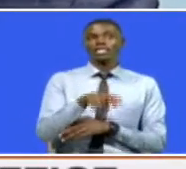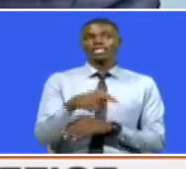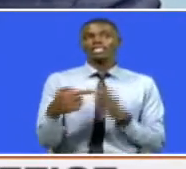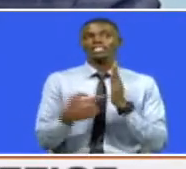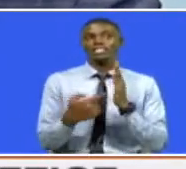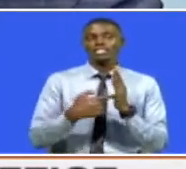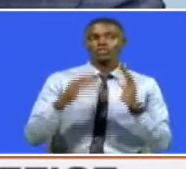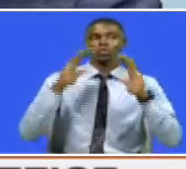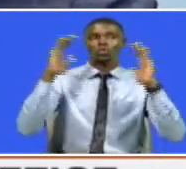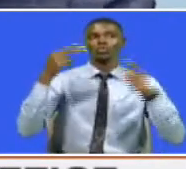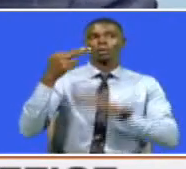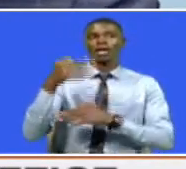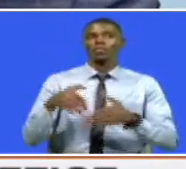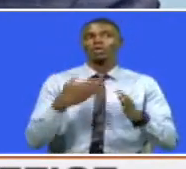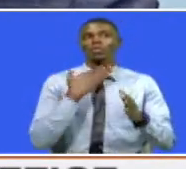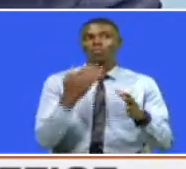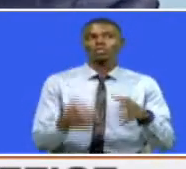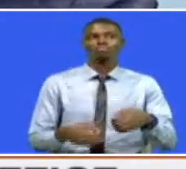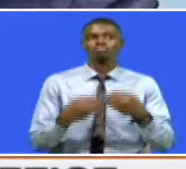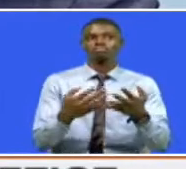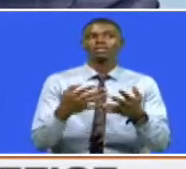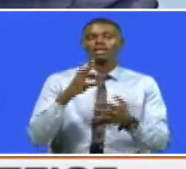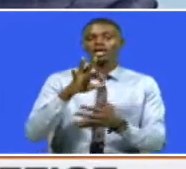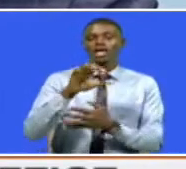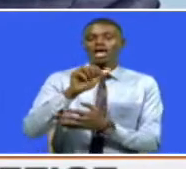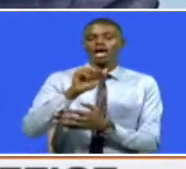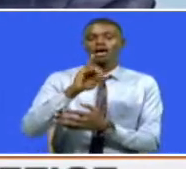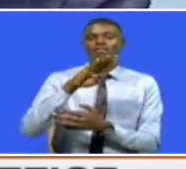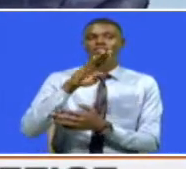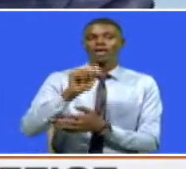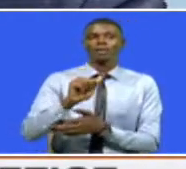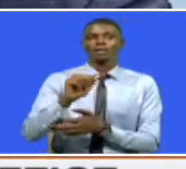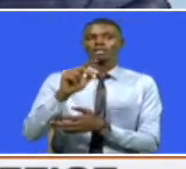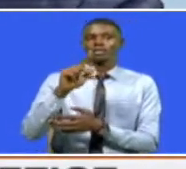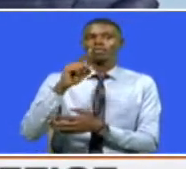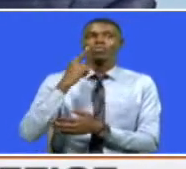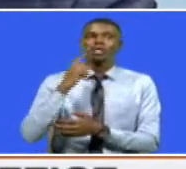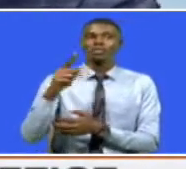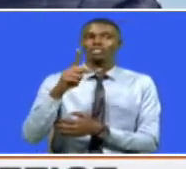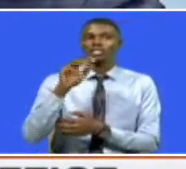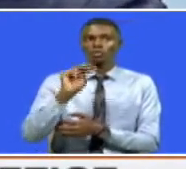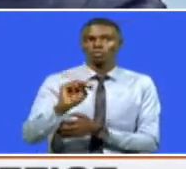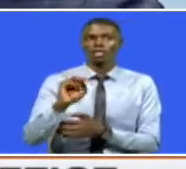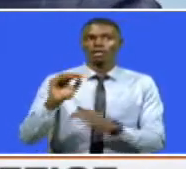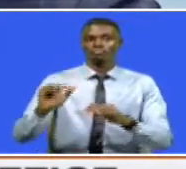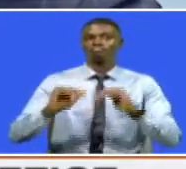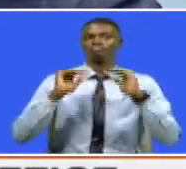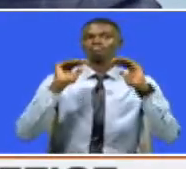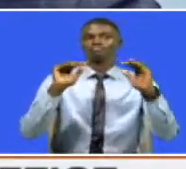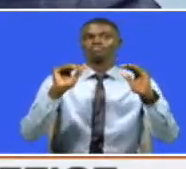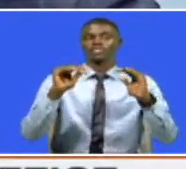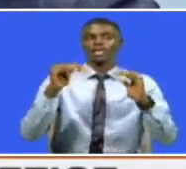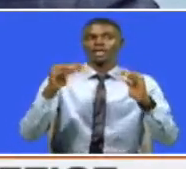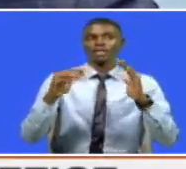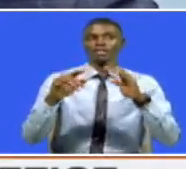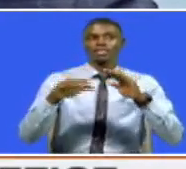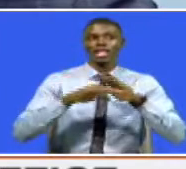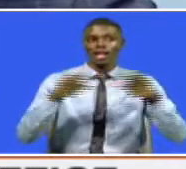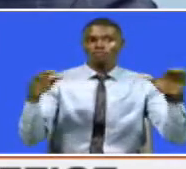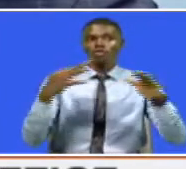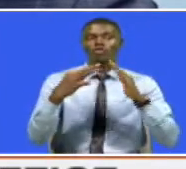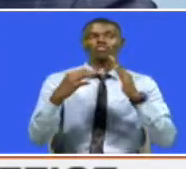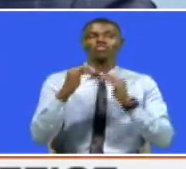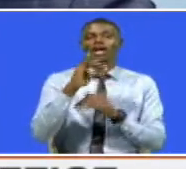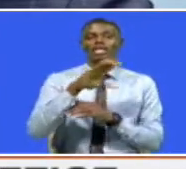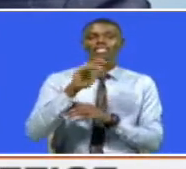digital superhighway, we want to roll out fiber to the tune of 100,000 kilometers with a view to enhancing the level of ICT